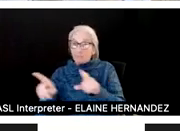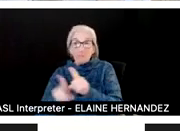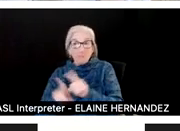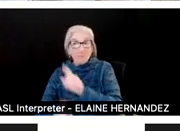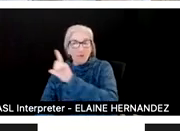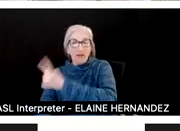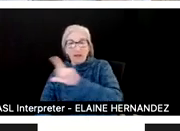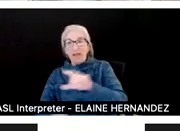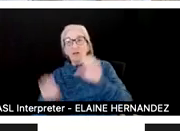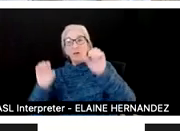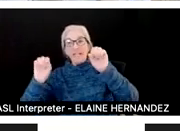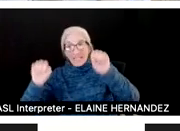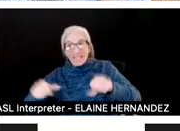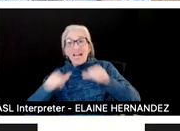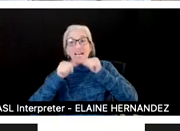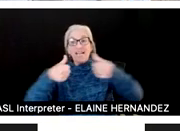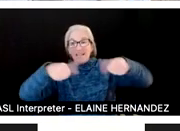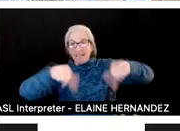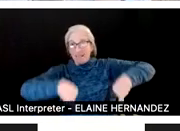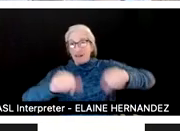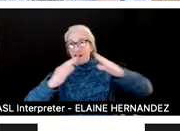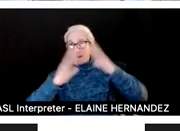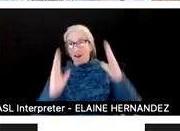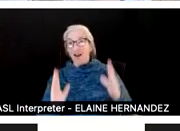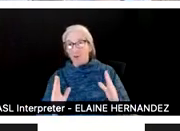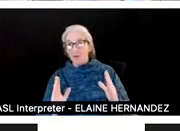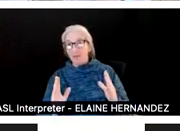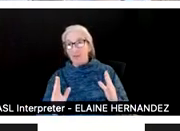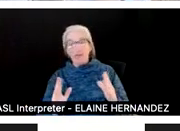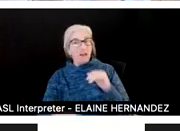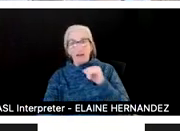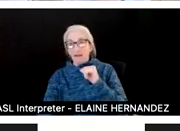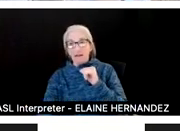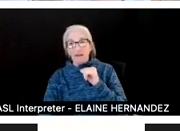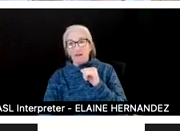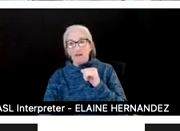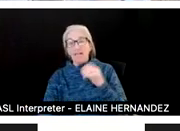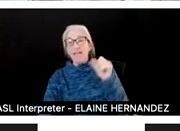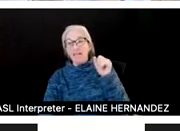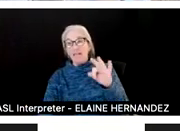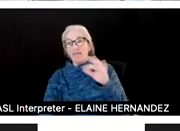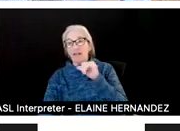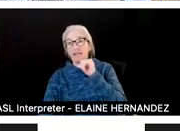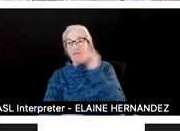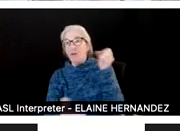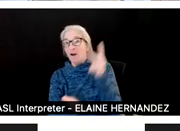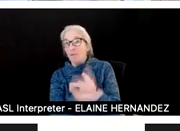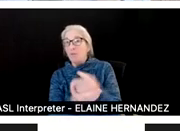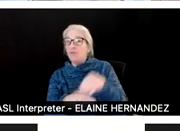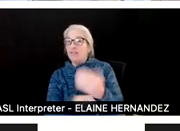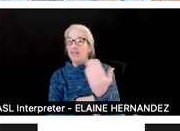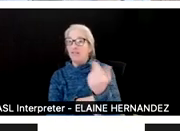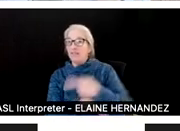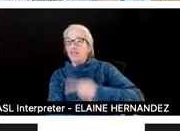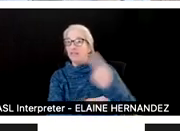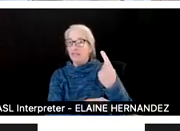deny housing based on that person's source of funds if they're not approved within 15 days of when